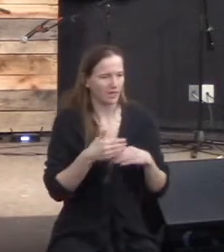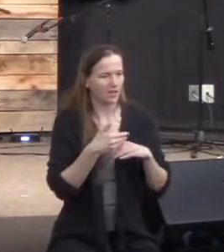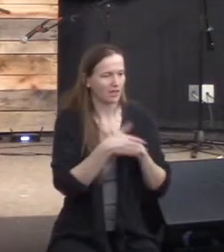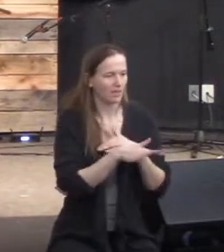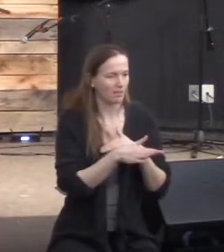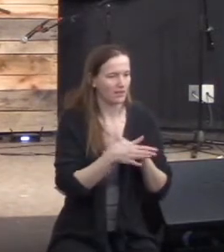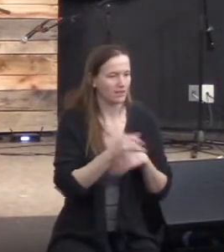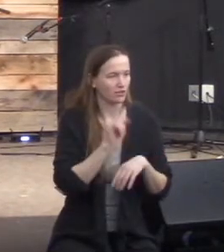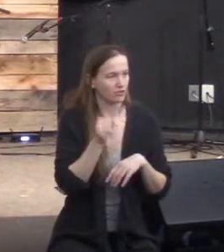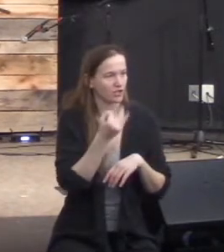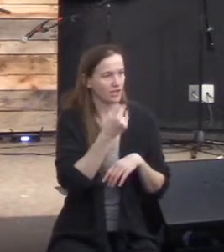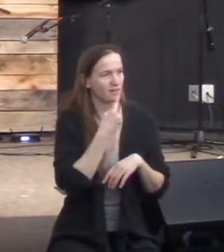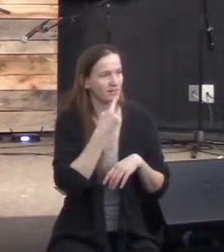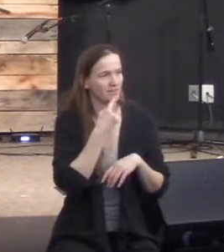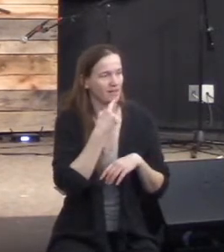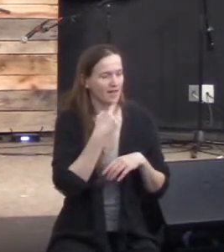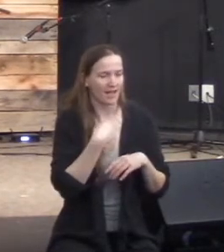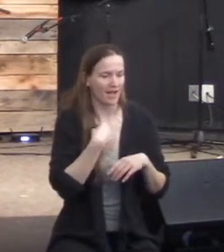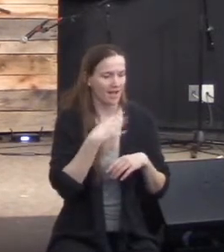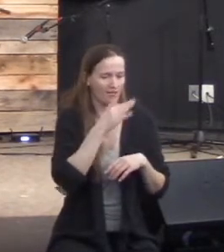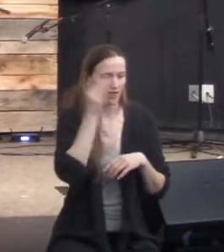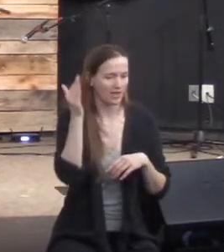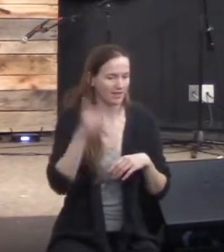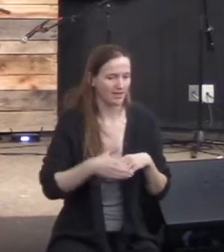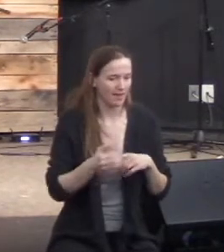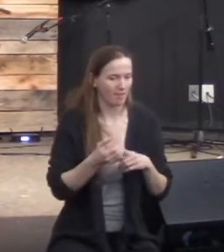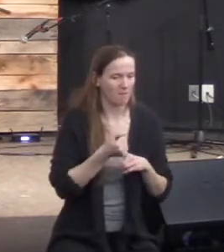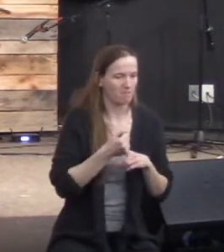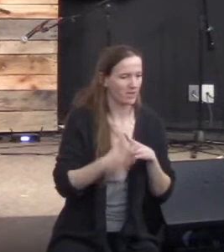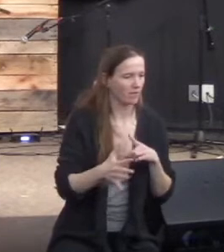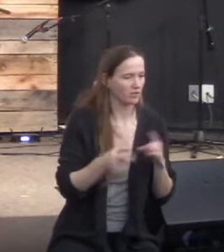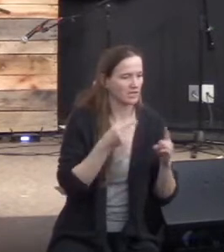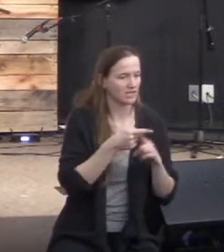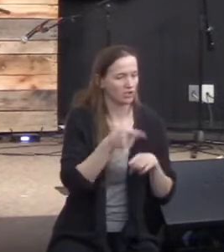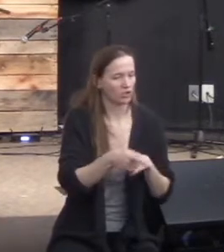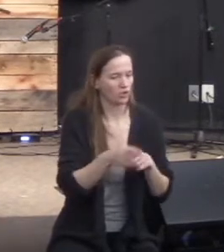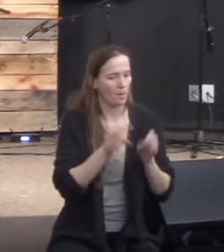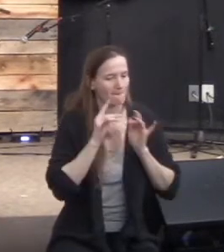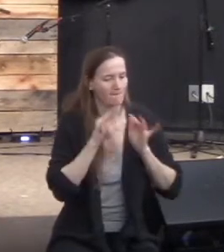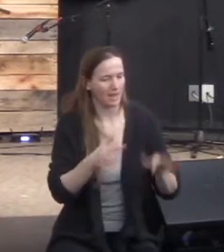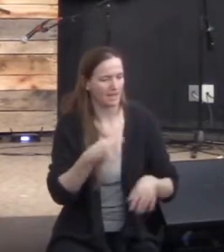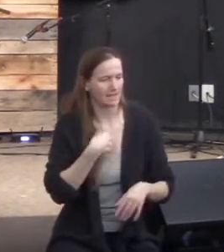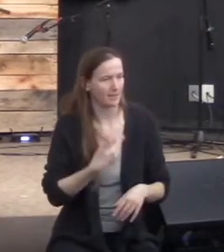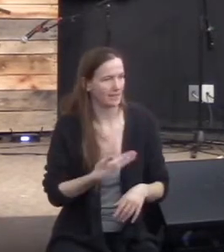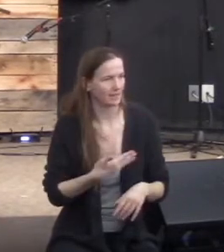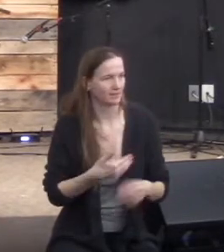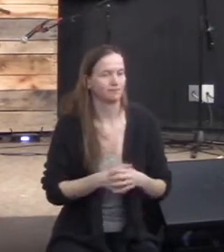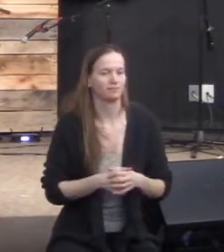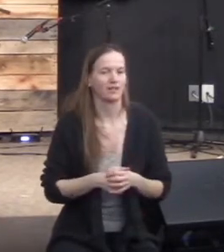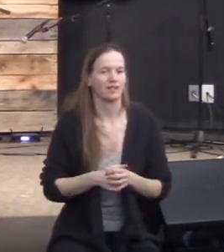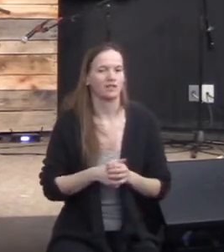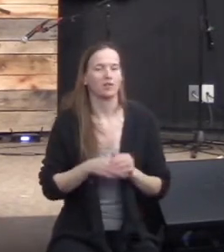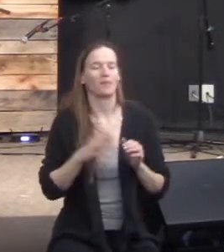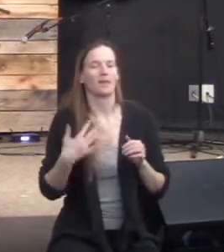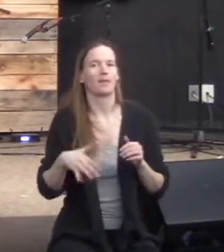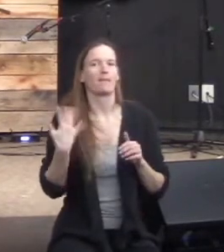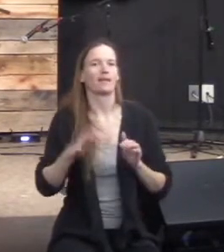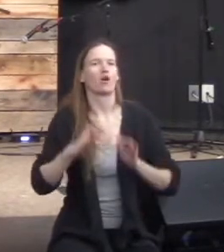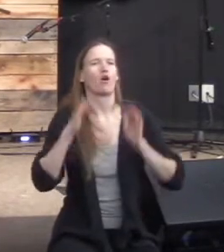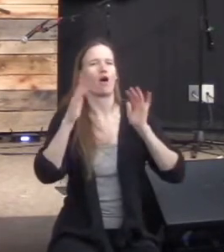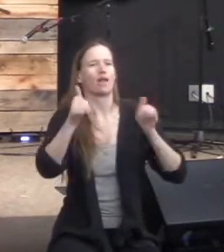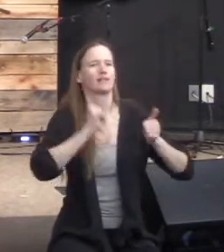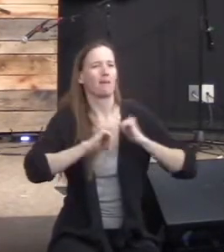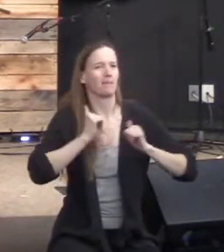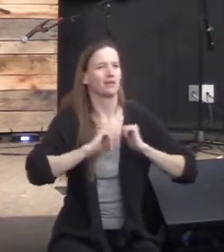Oh, I love this. This is great physical theater. Can you see how this would be out in a film? You have these